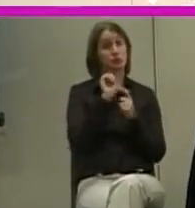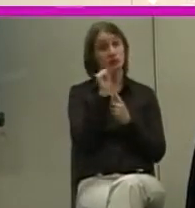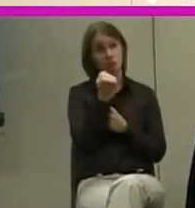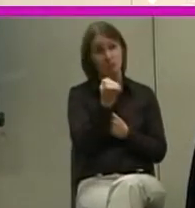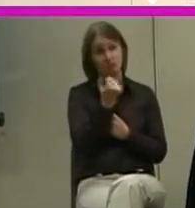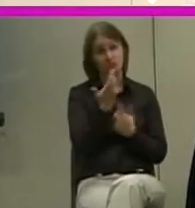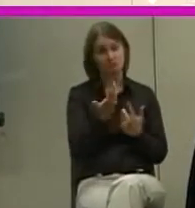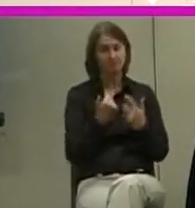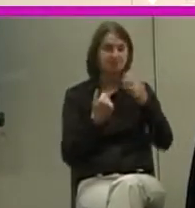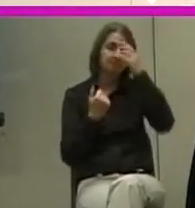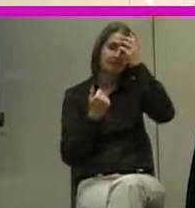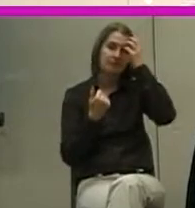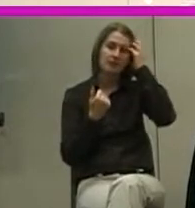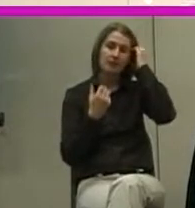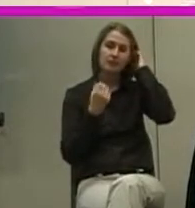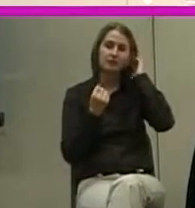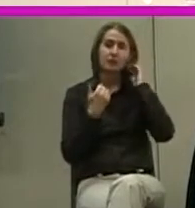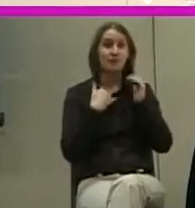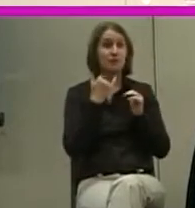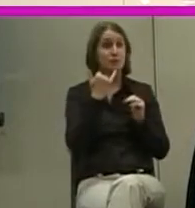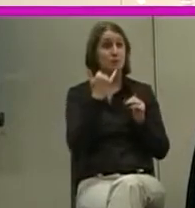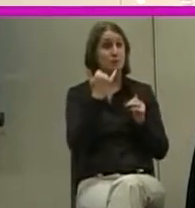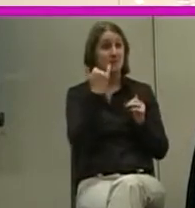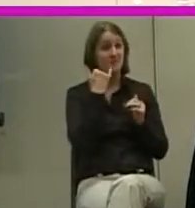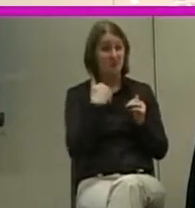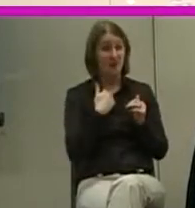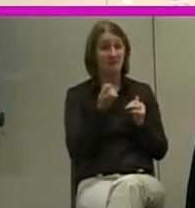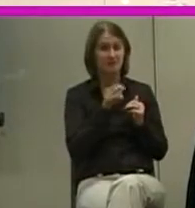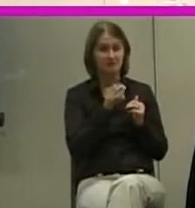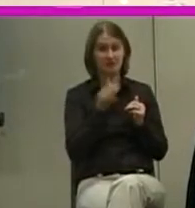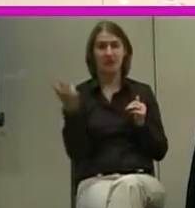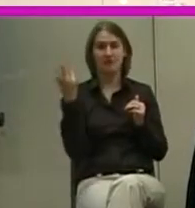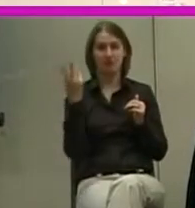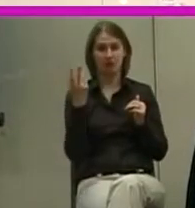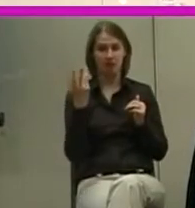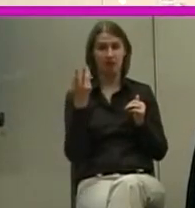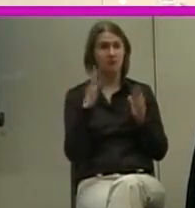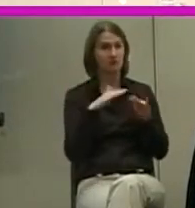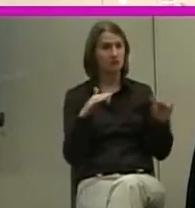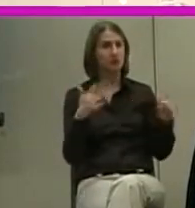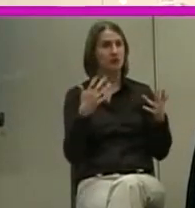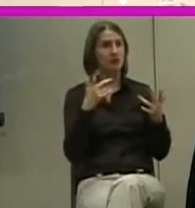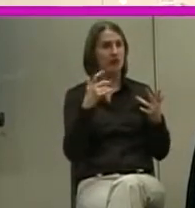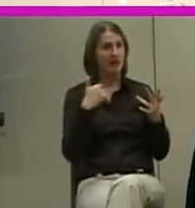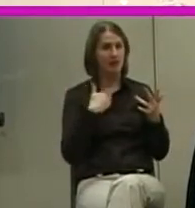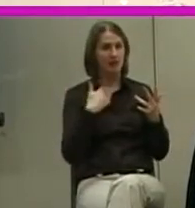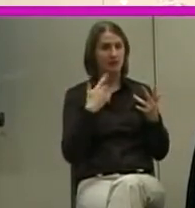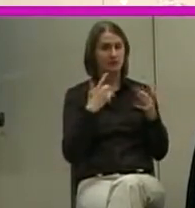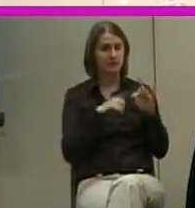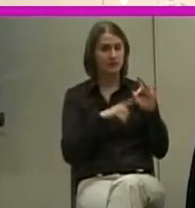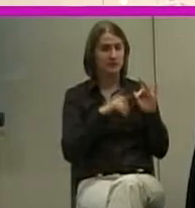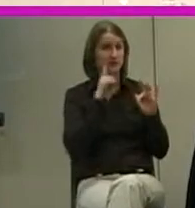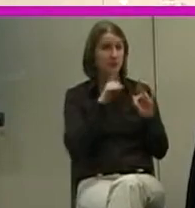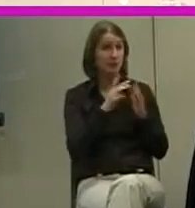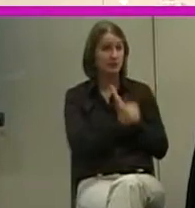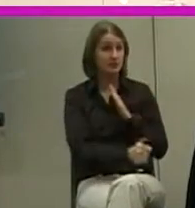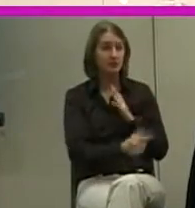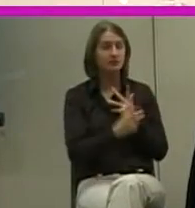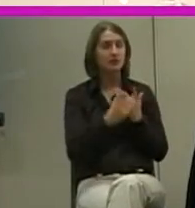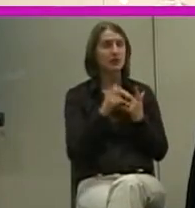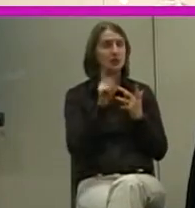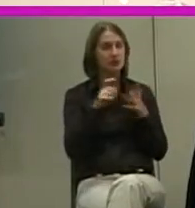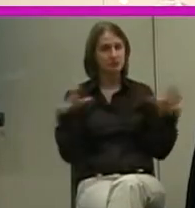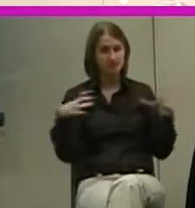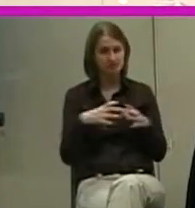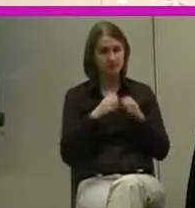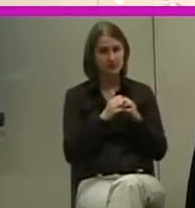situations. So when you've got multiple kids with social skills deficits, it makes sense to teach them together so we can practice